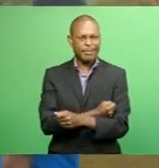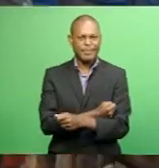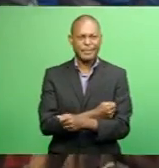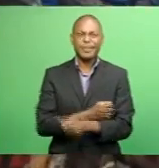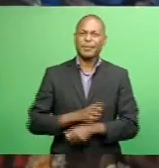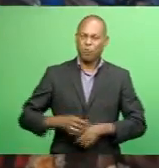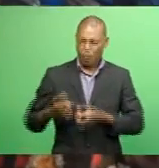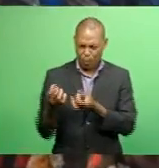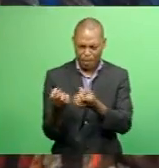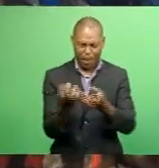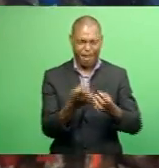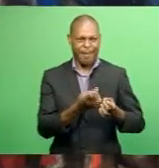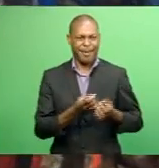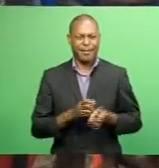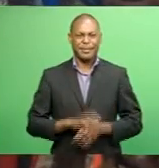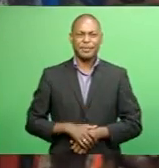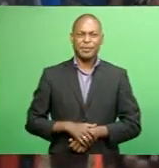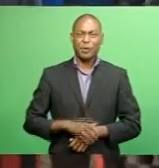today.